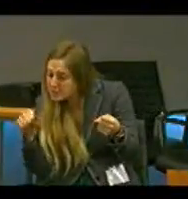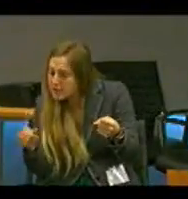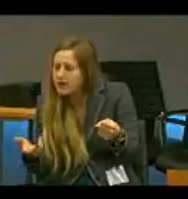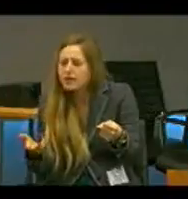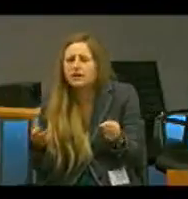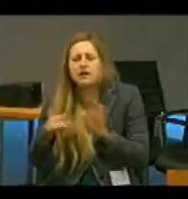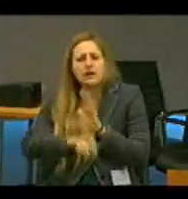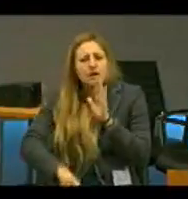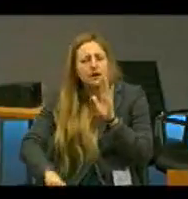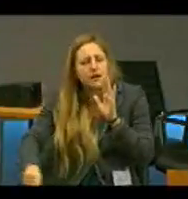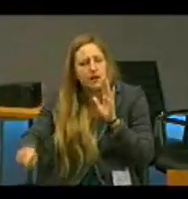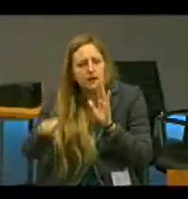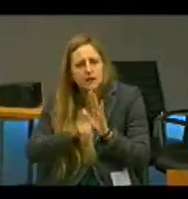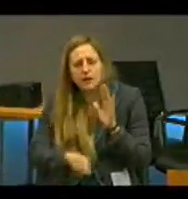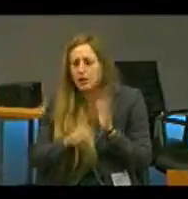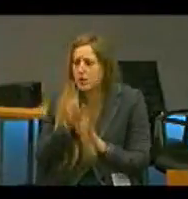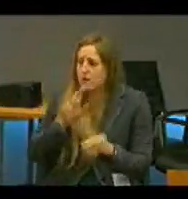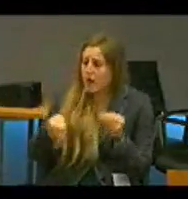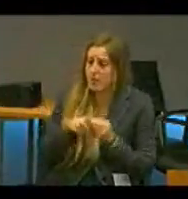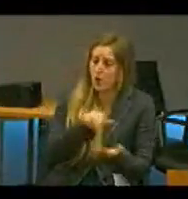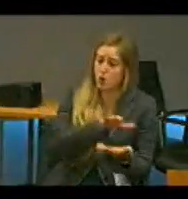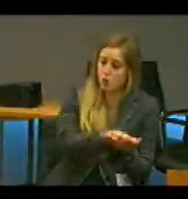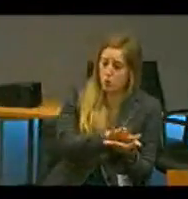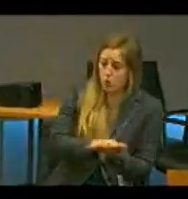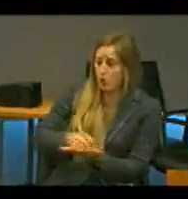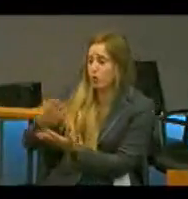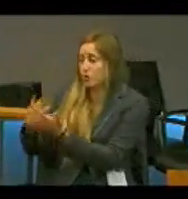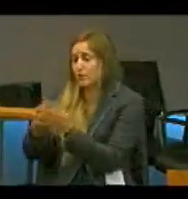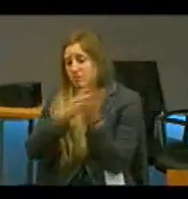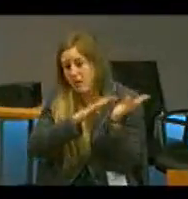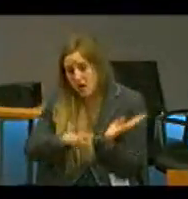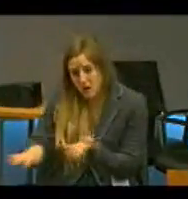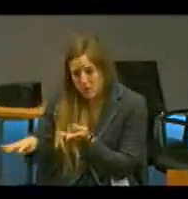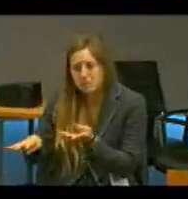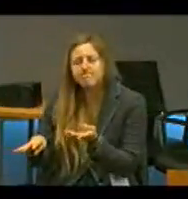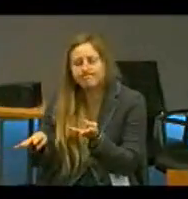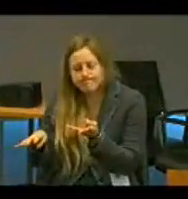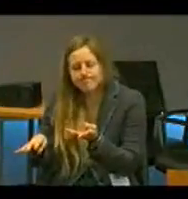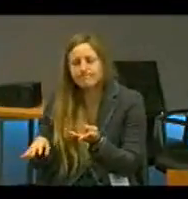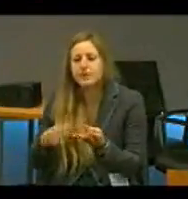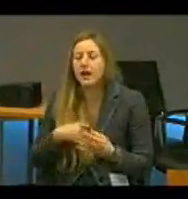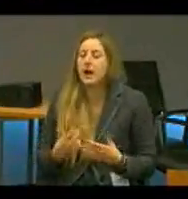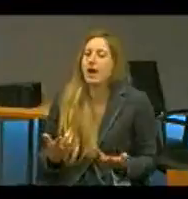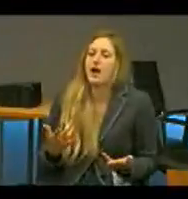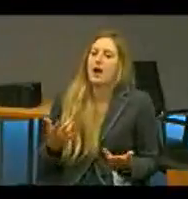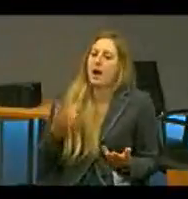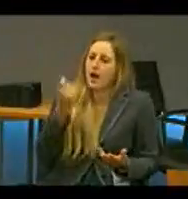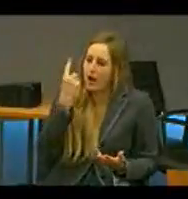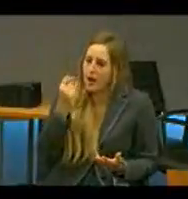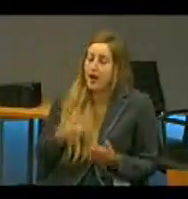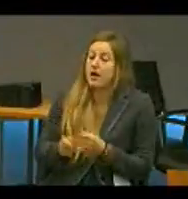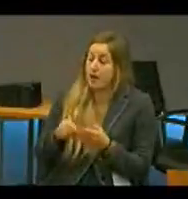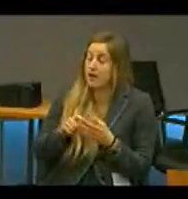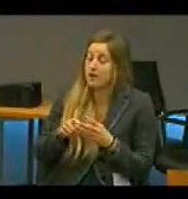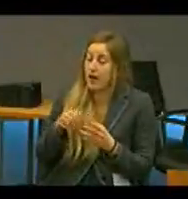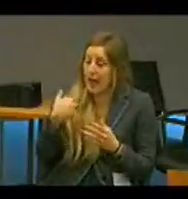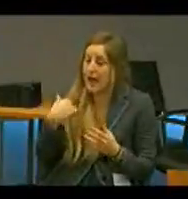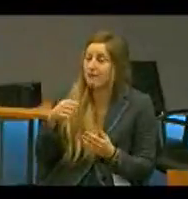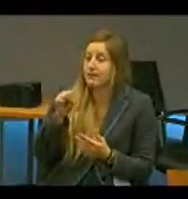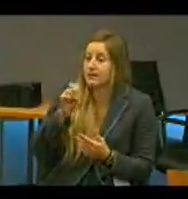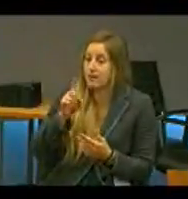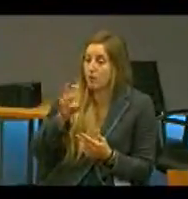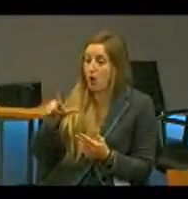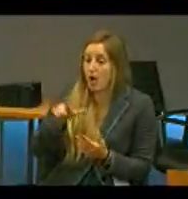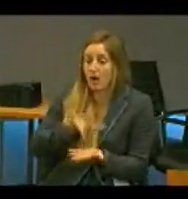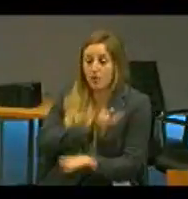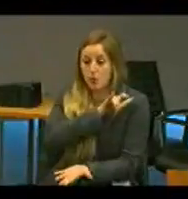And while talking about the school to prison pipeline, I would be remiss not to address the sexual abuse to prison pipeline for Black and brown girls, which I haven't heard anybody